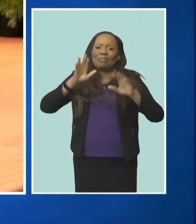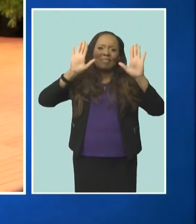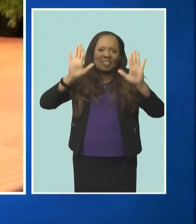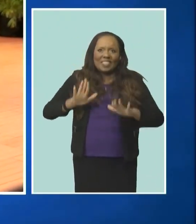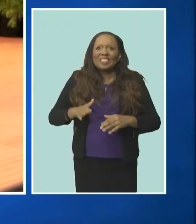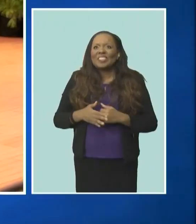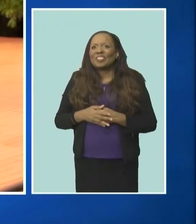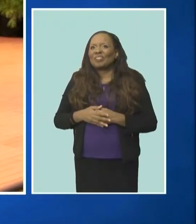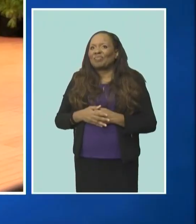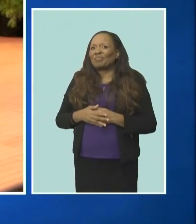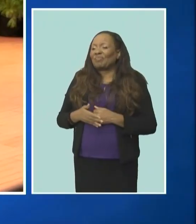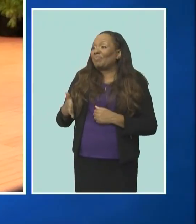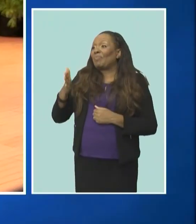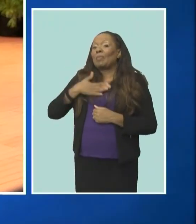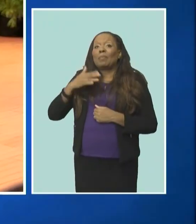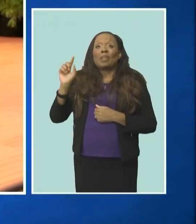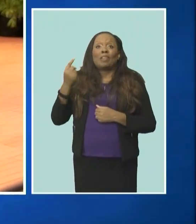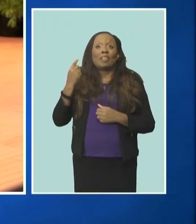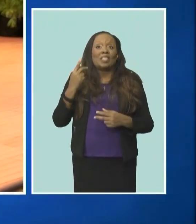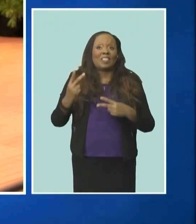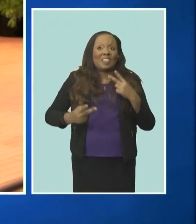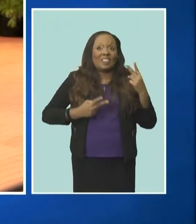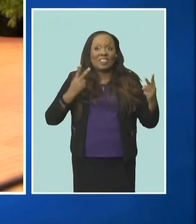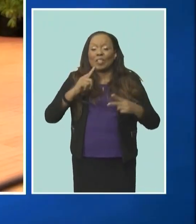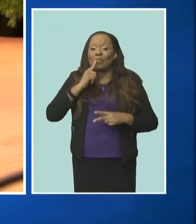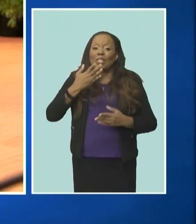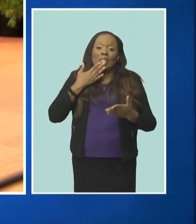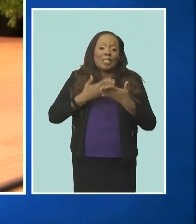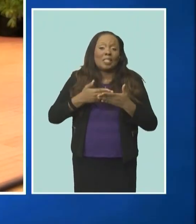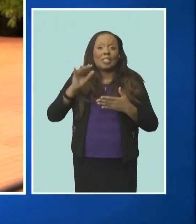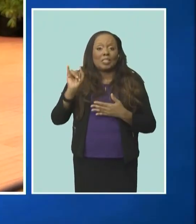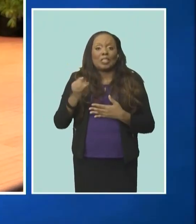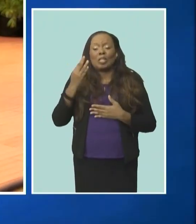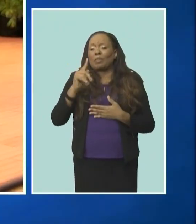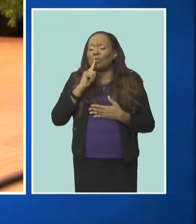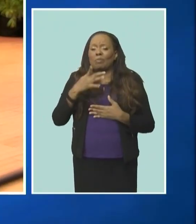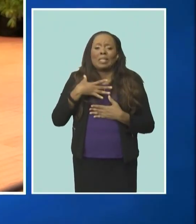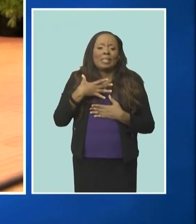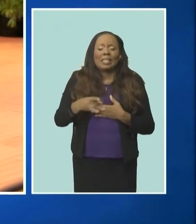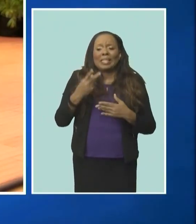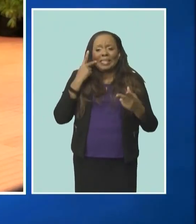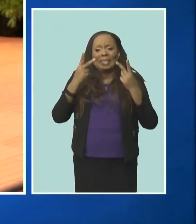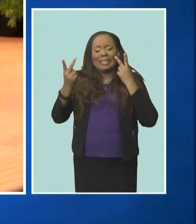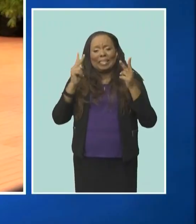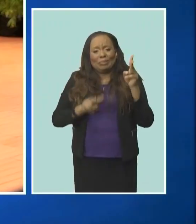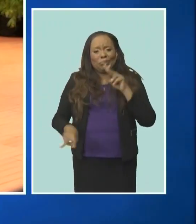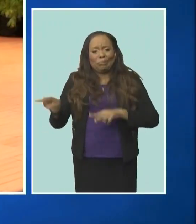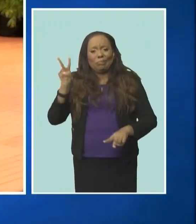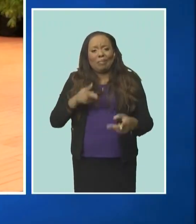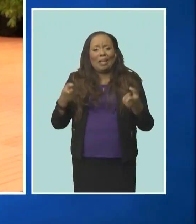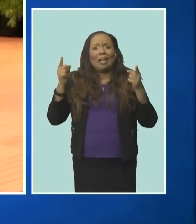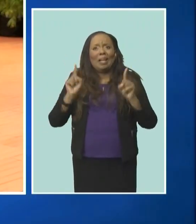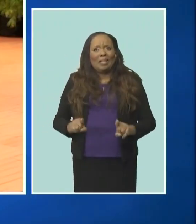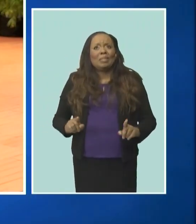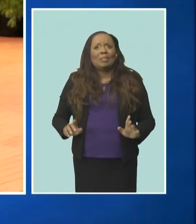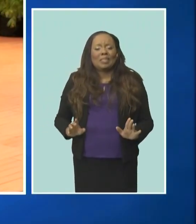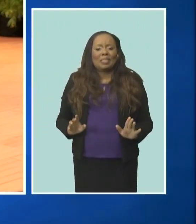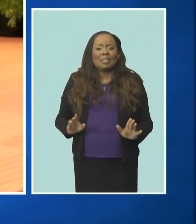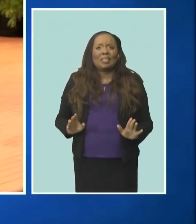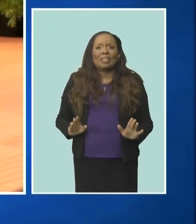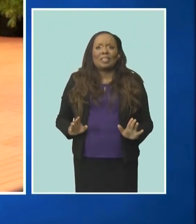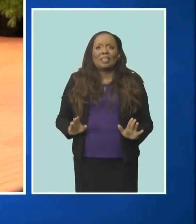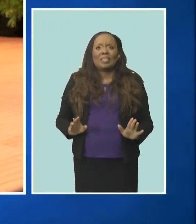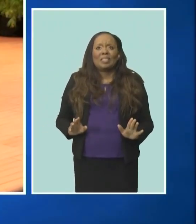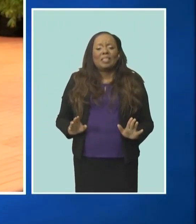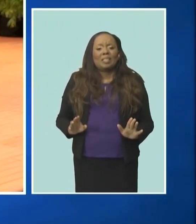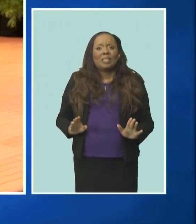job. This is my first visit to any of the events, and I really like what is happening here in this place. It was, to me, just a